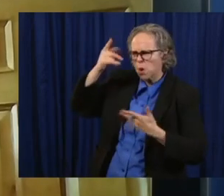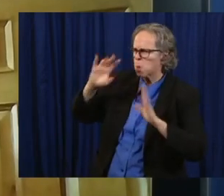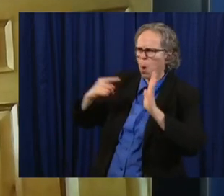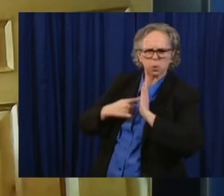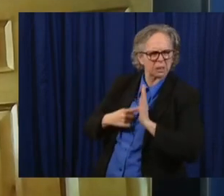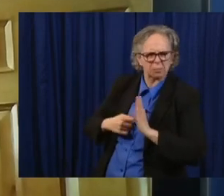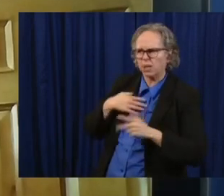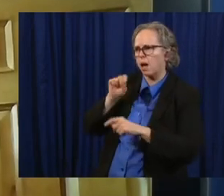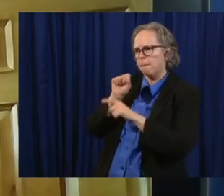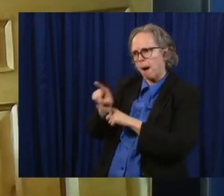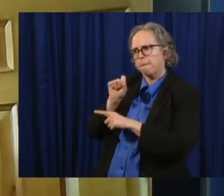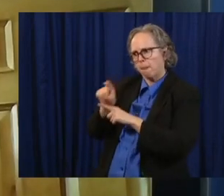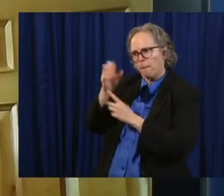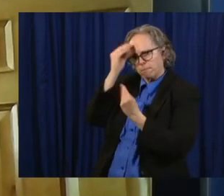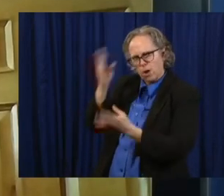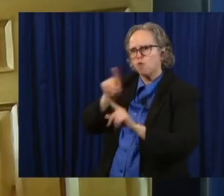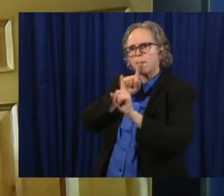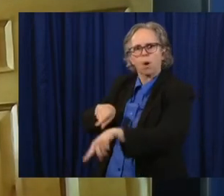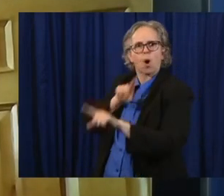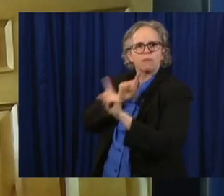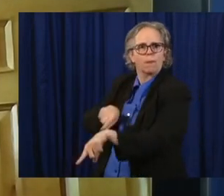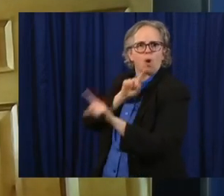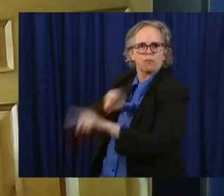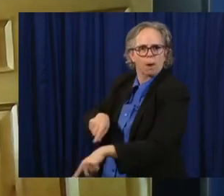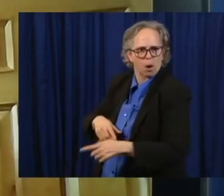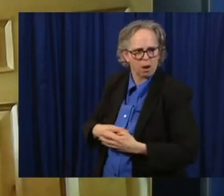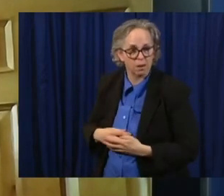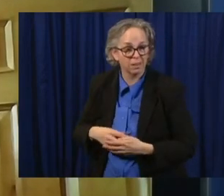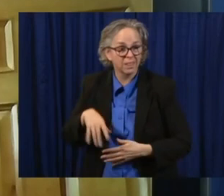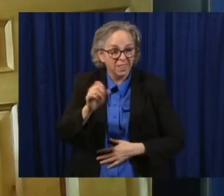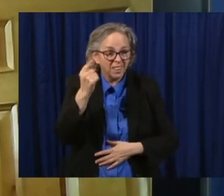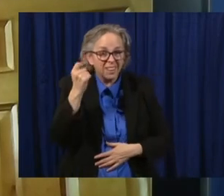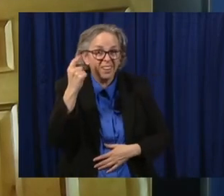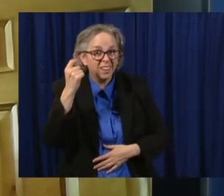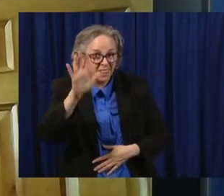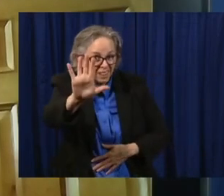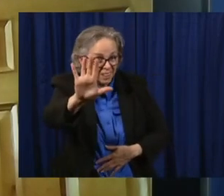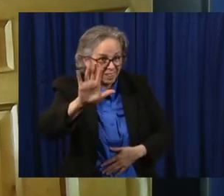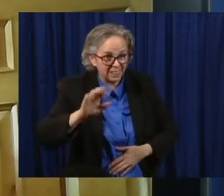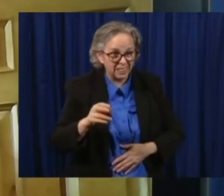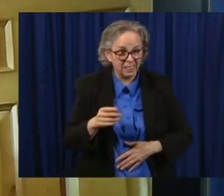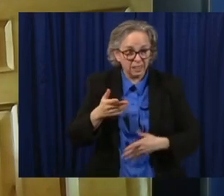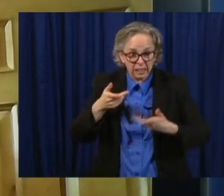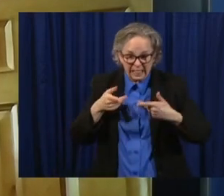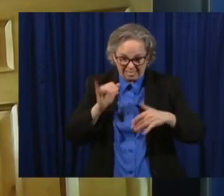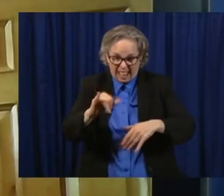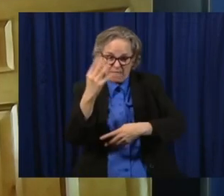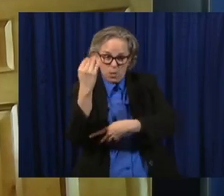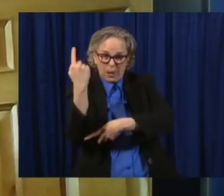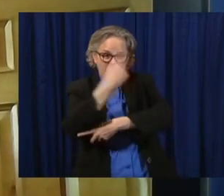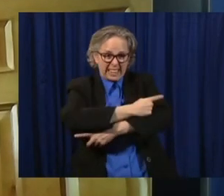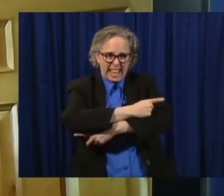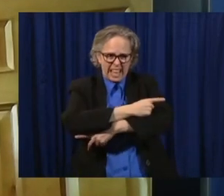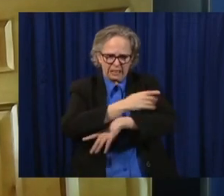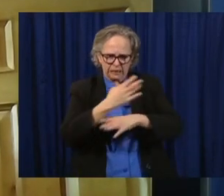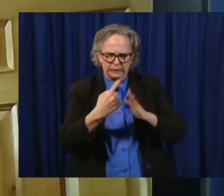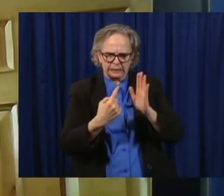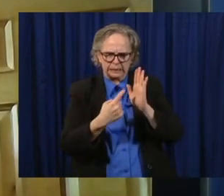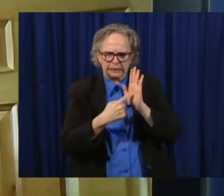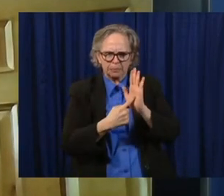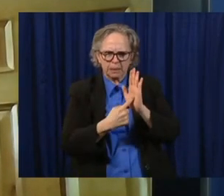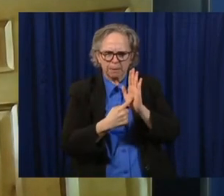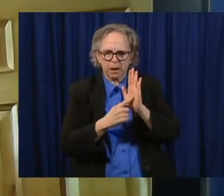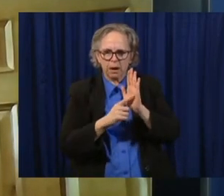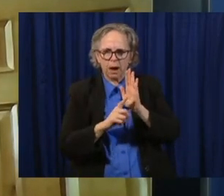okay. However, if during that 14 days they start to experience symptoms, then they need to go the same route Bill did. They need to contact